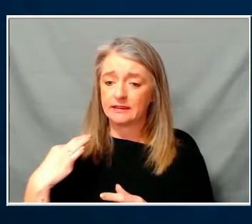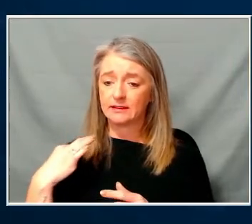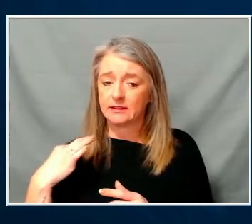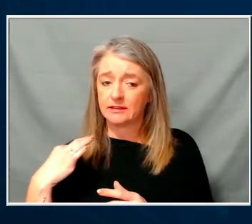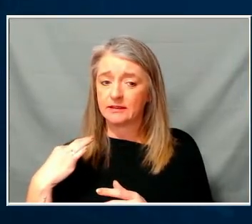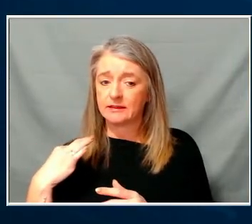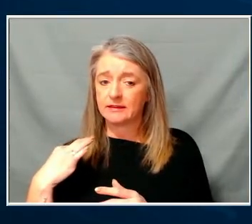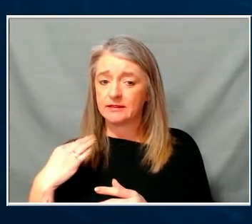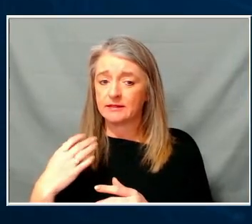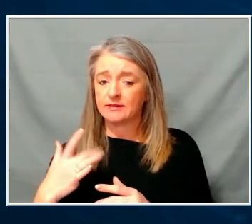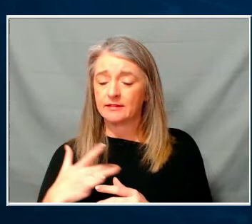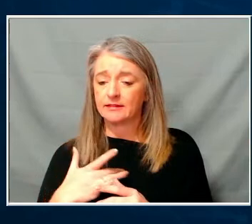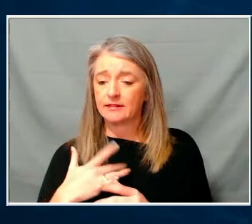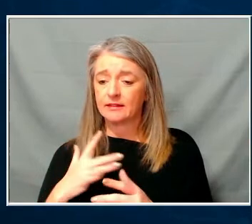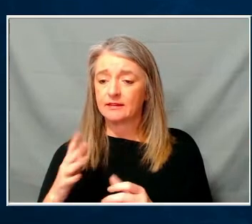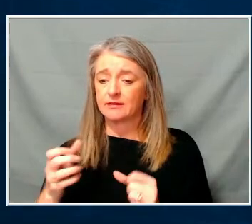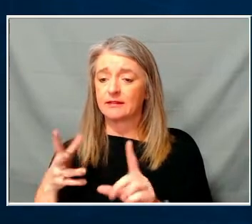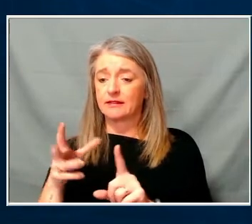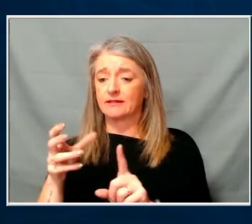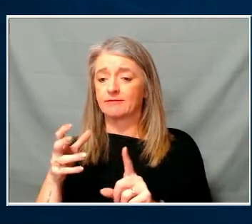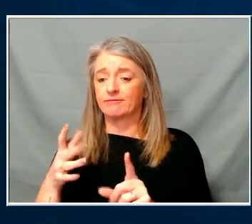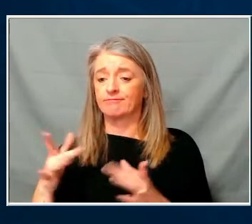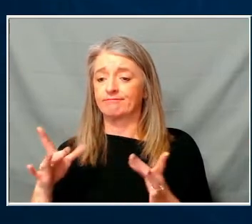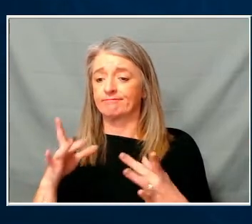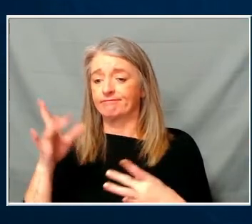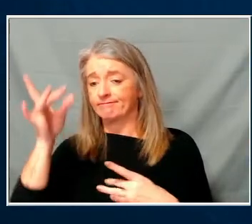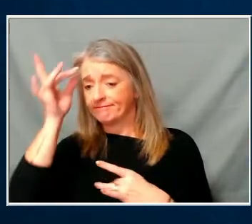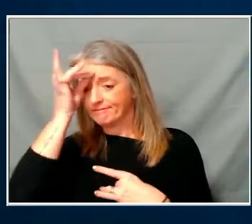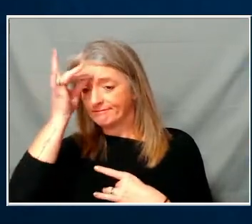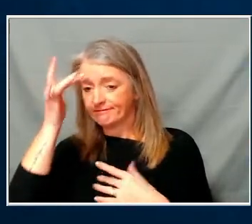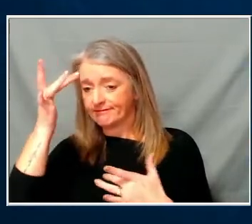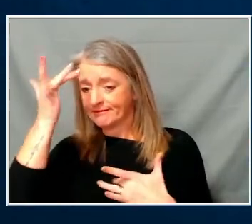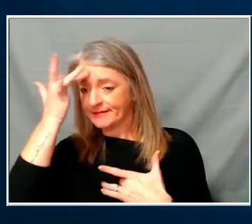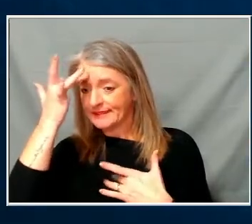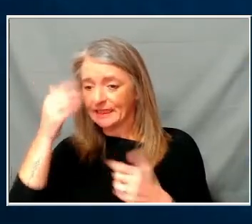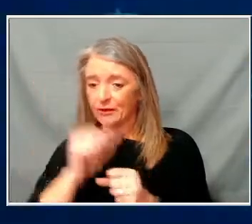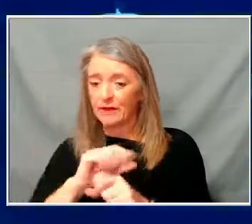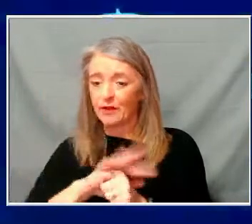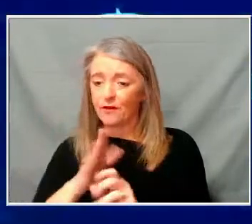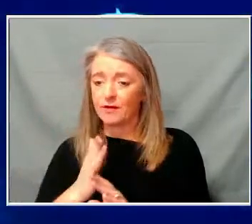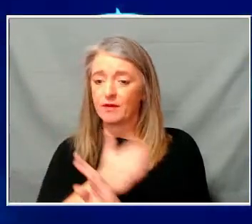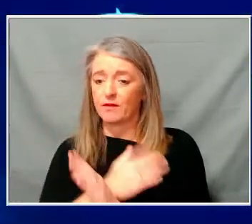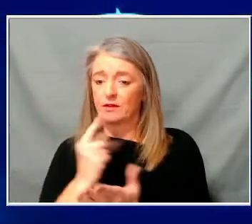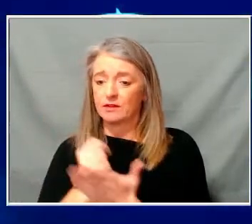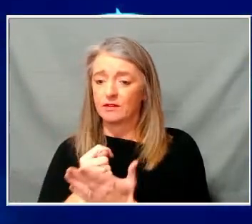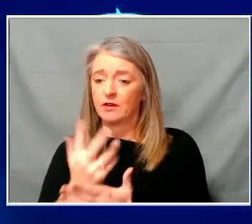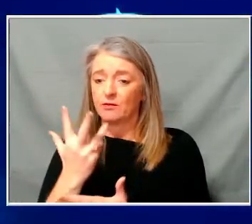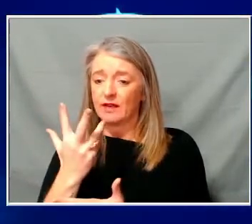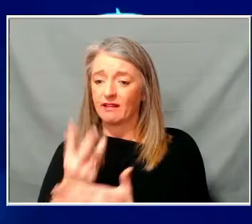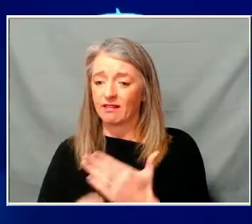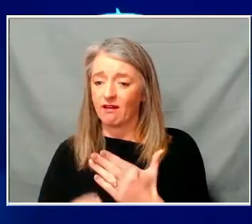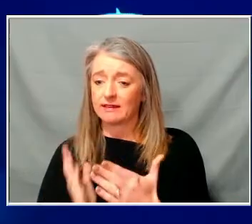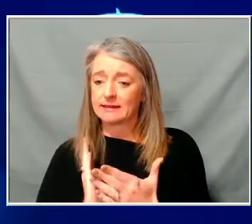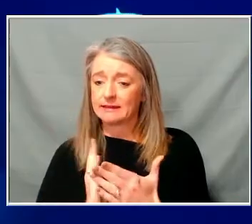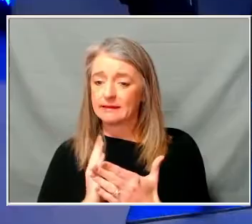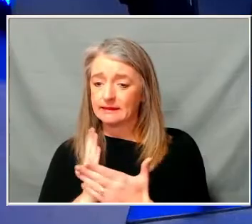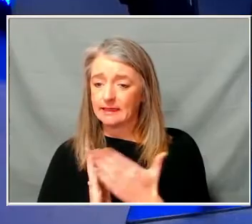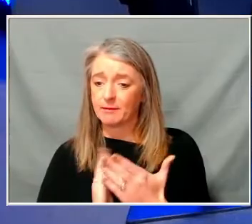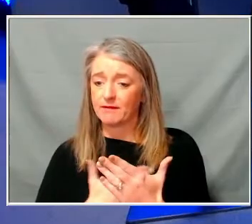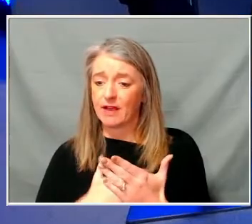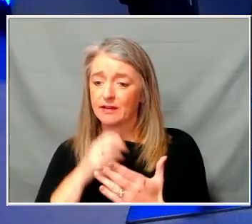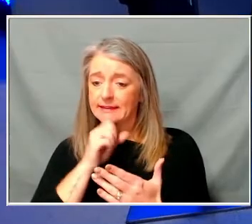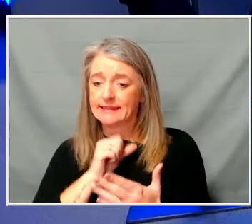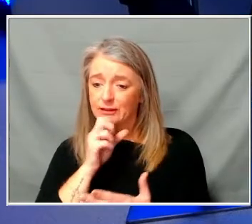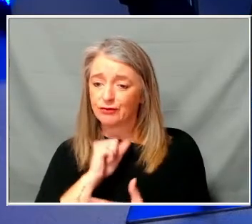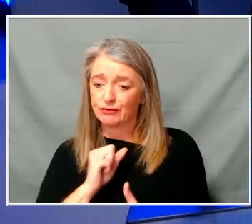caught COVID early before we really had any treatments for that, and we lost some of our seniors. We sadly did. Lost people. So